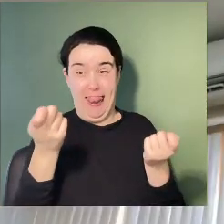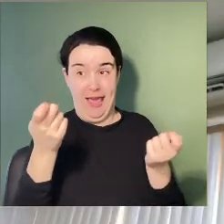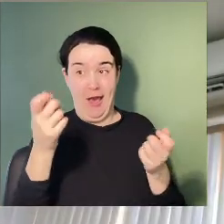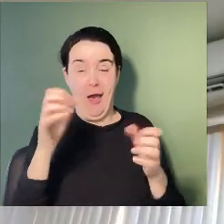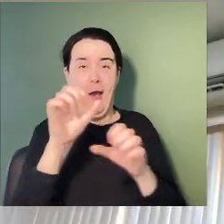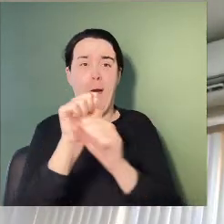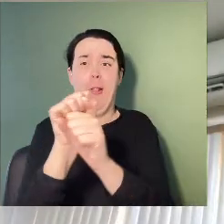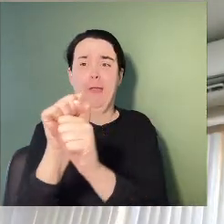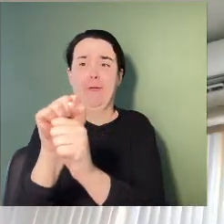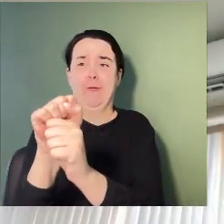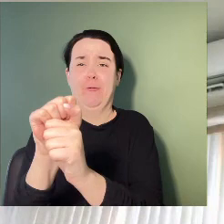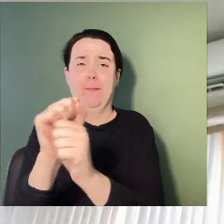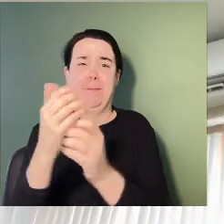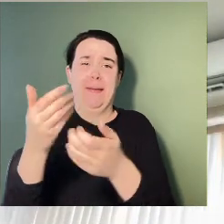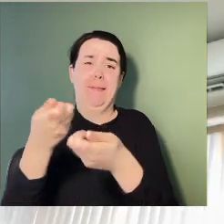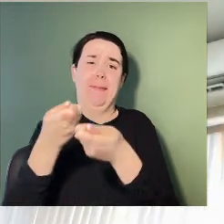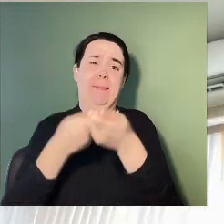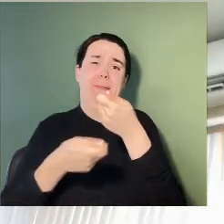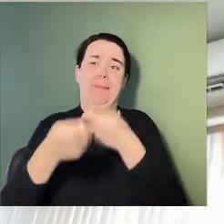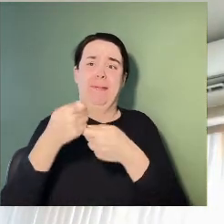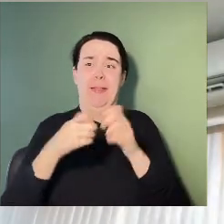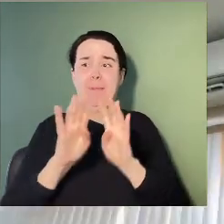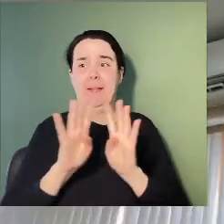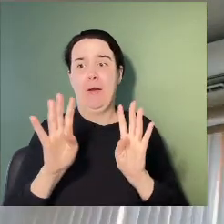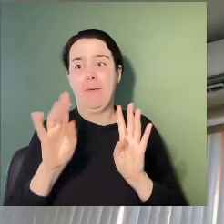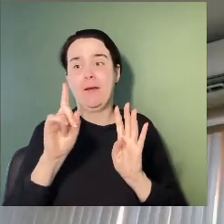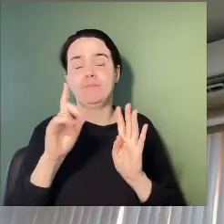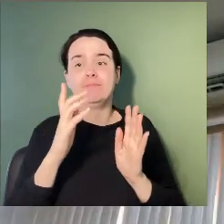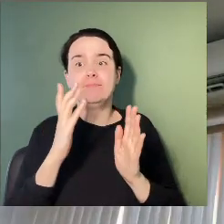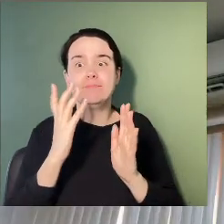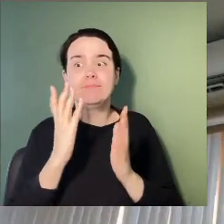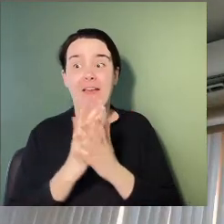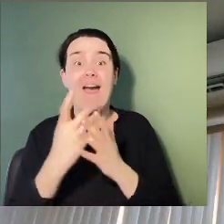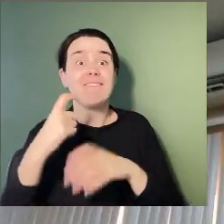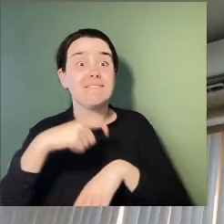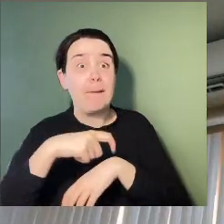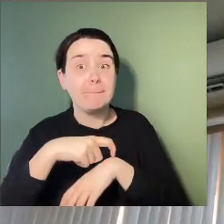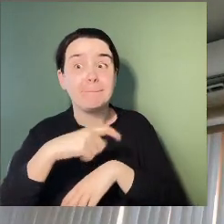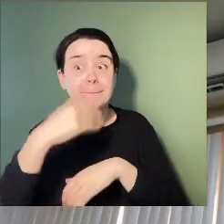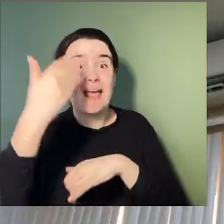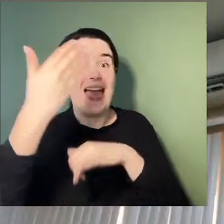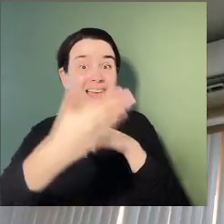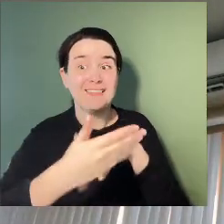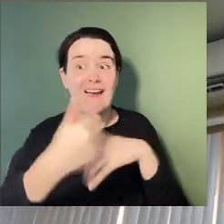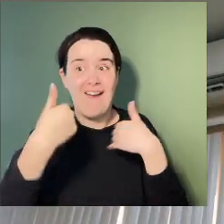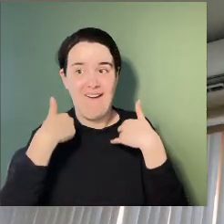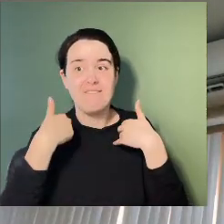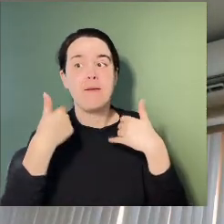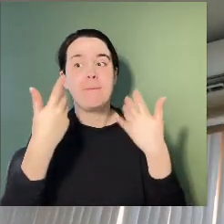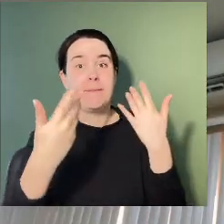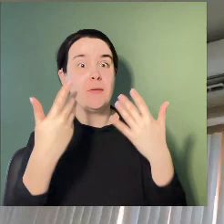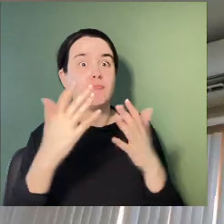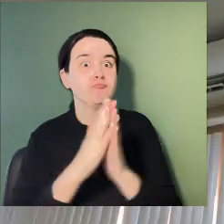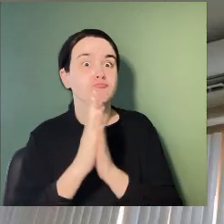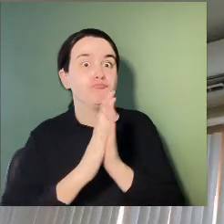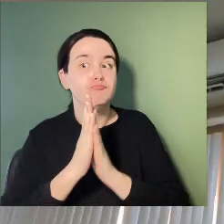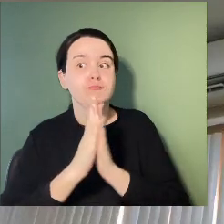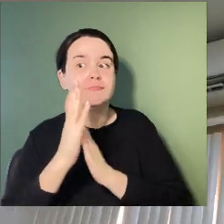back on this panel, but I will have to. If we do have time at the end, perhaps we can. I'm very keen that we